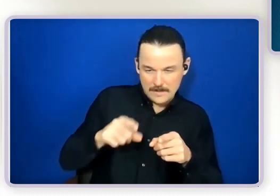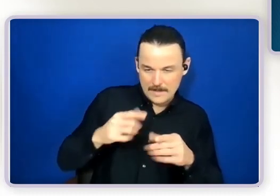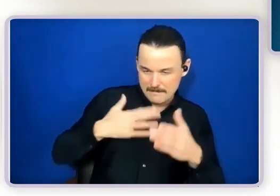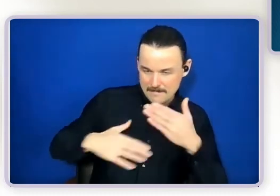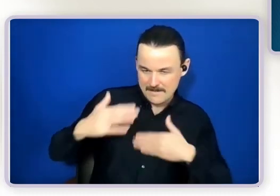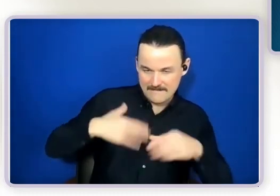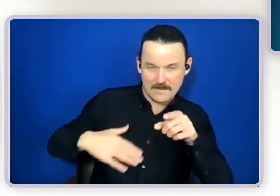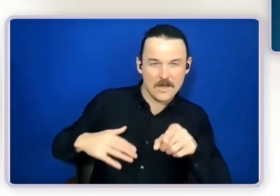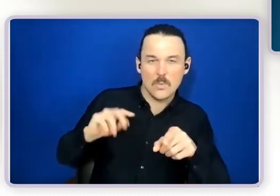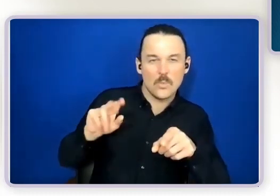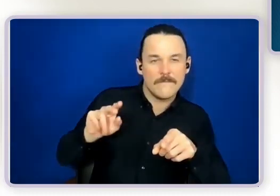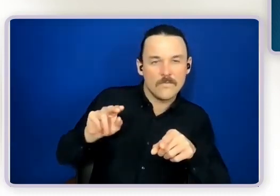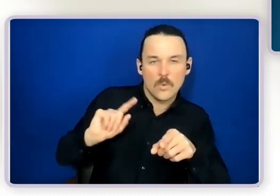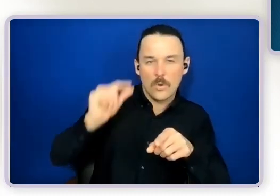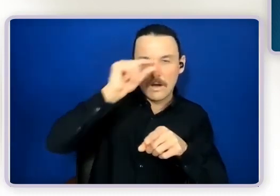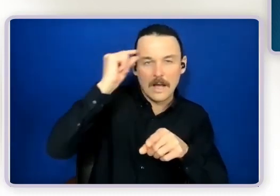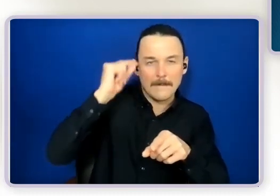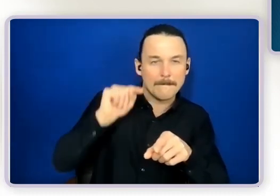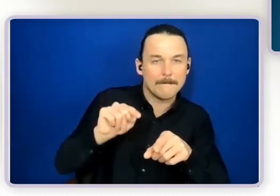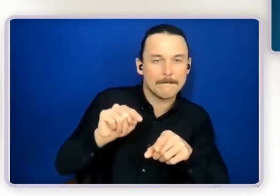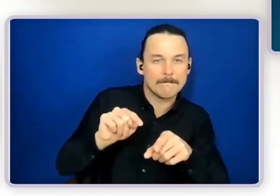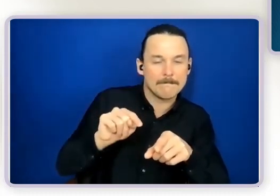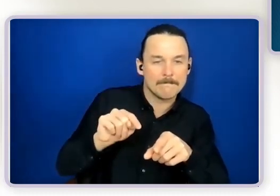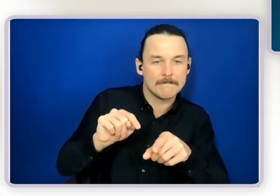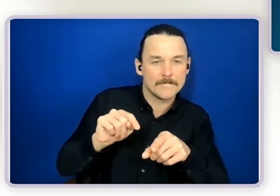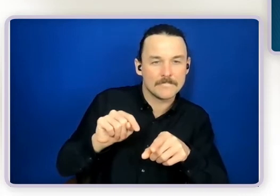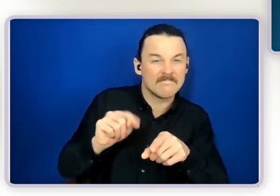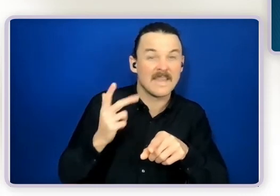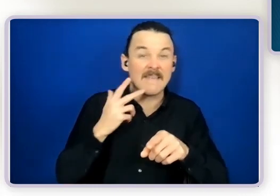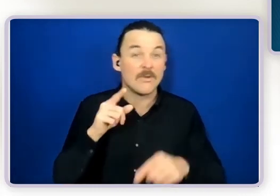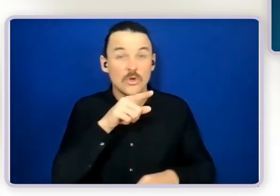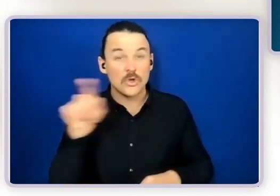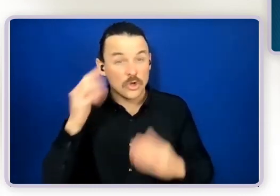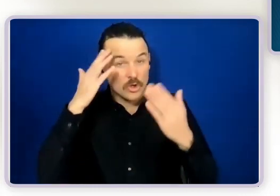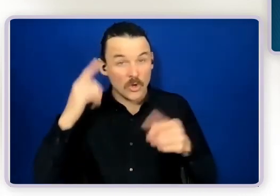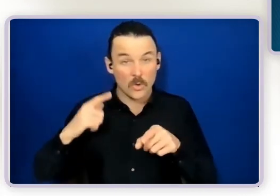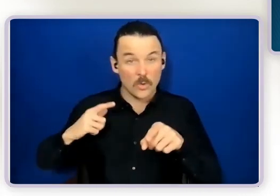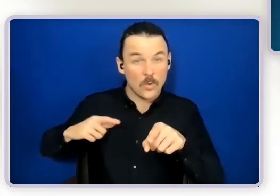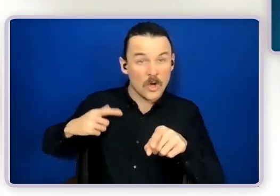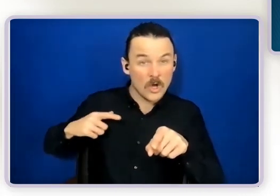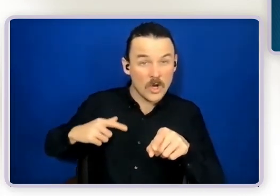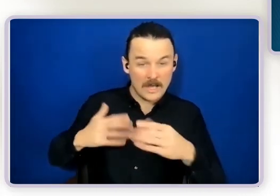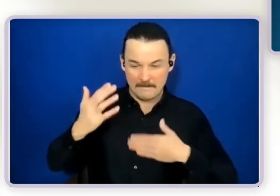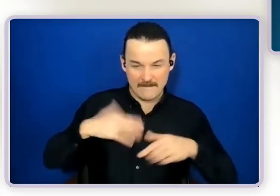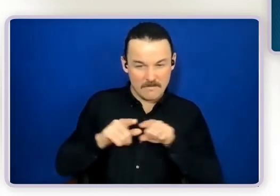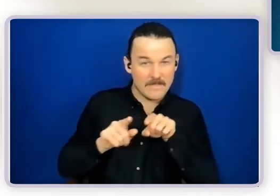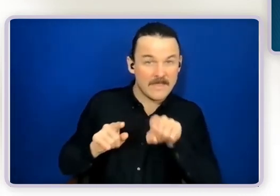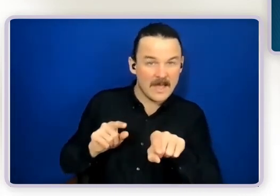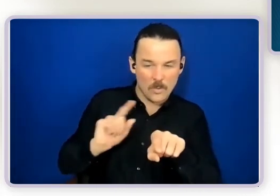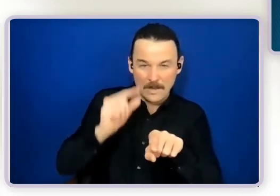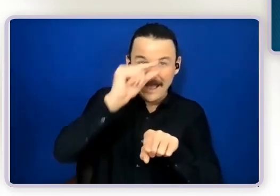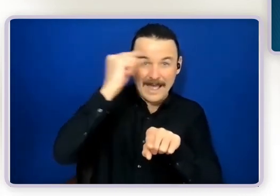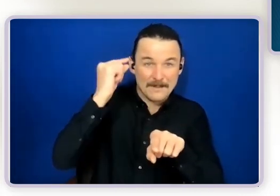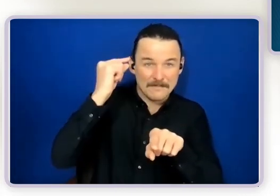behaviour plan. Because if you don't know why someone's behaving the way they do, how are you going to write a good behaviour